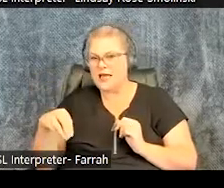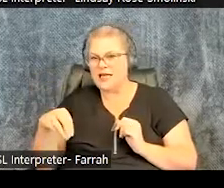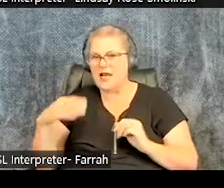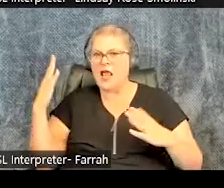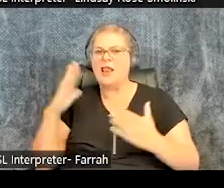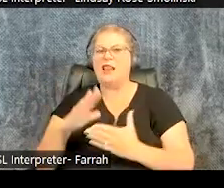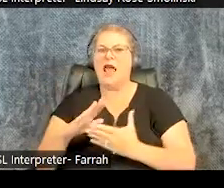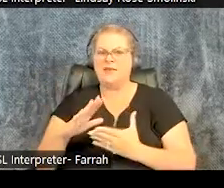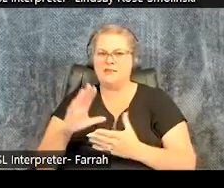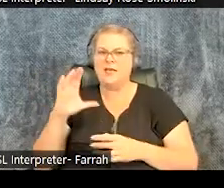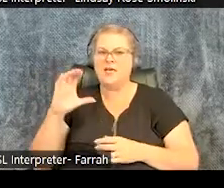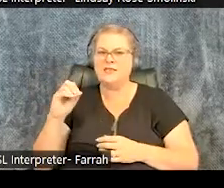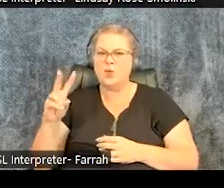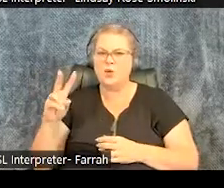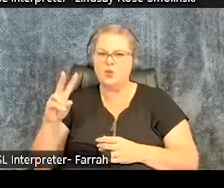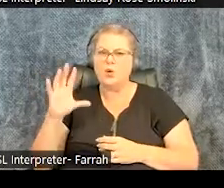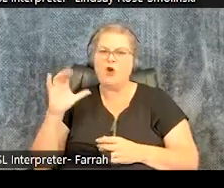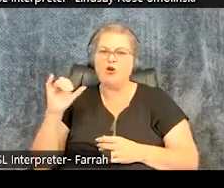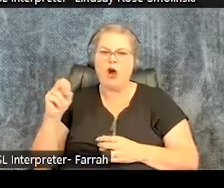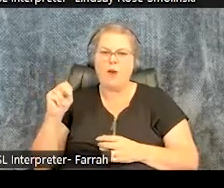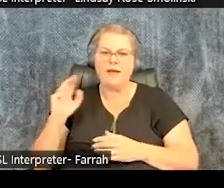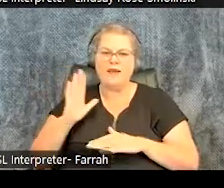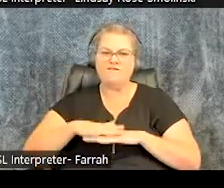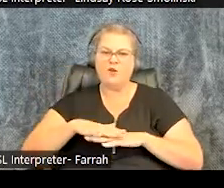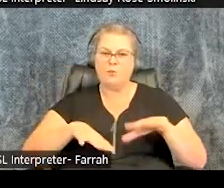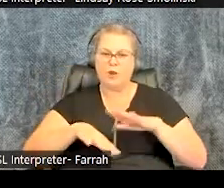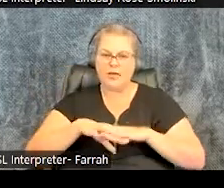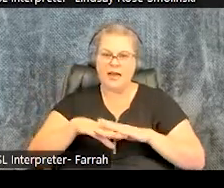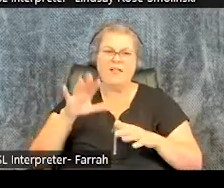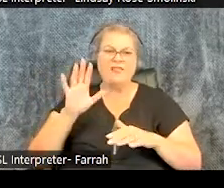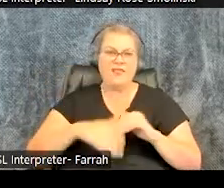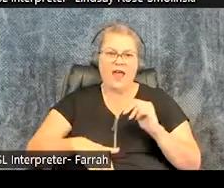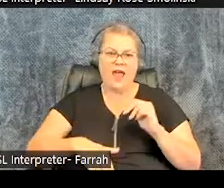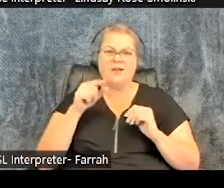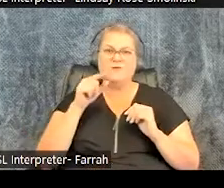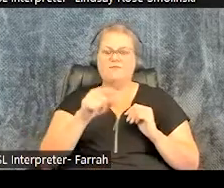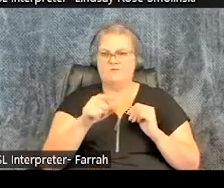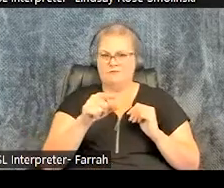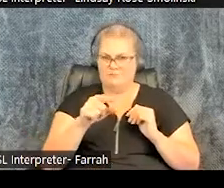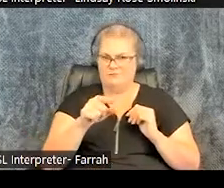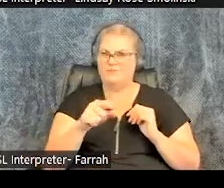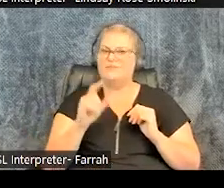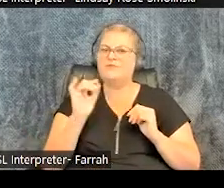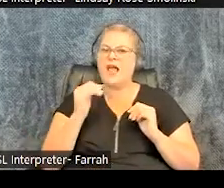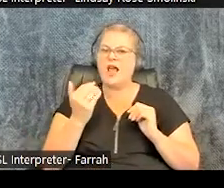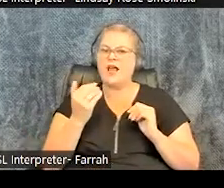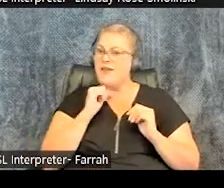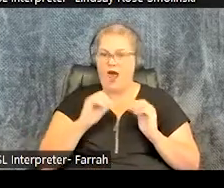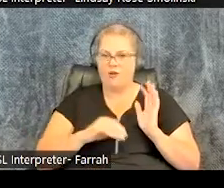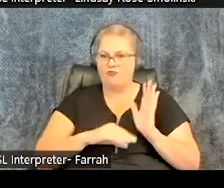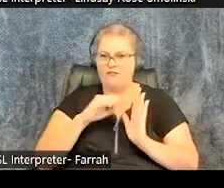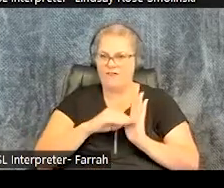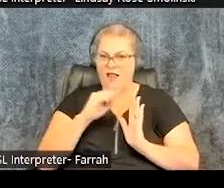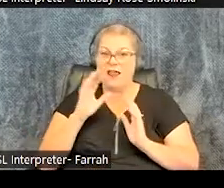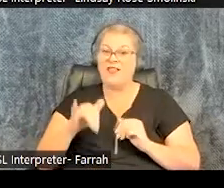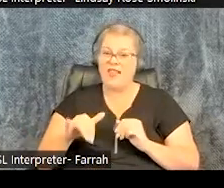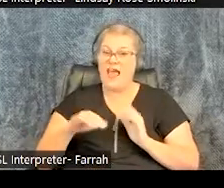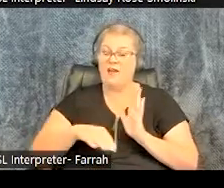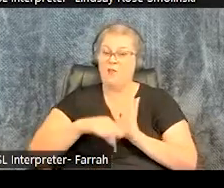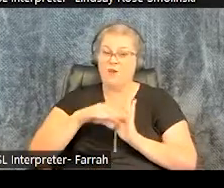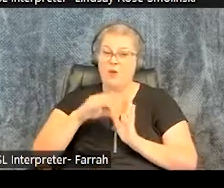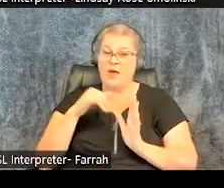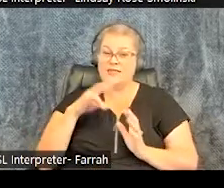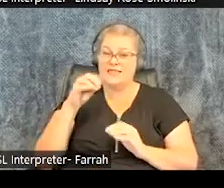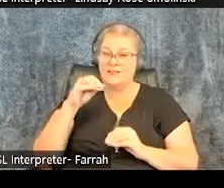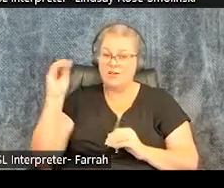carbon footprint than a single-use glass bottle. And that refillable glass bottle has a 70% lower carbon footprint